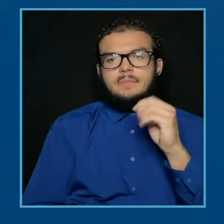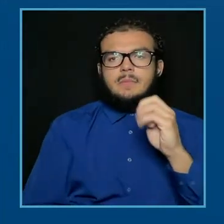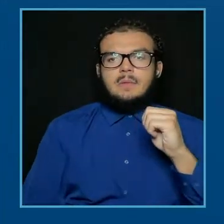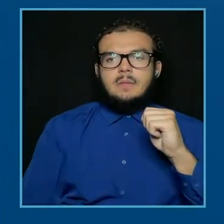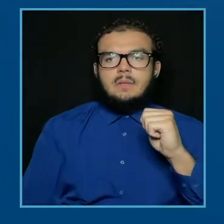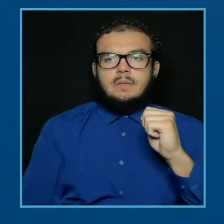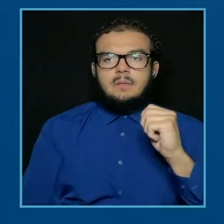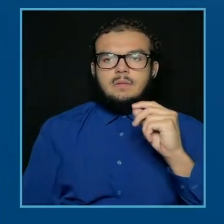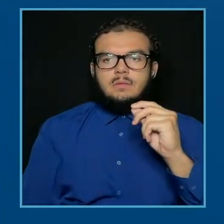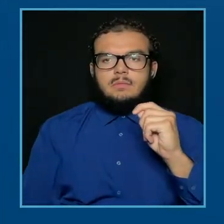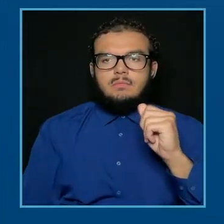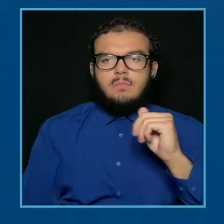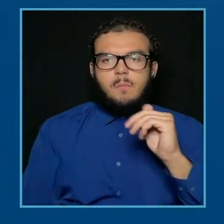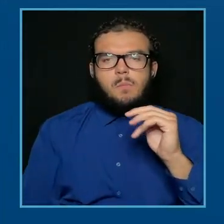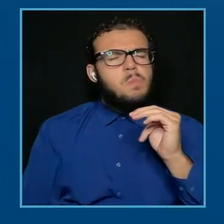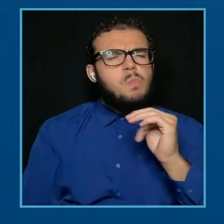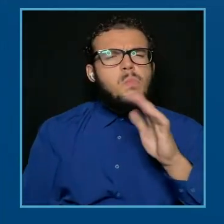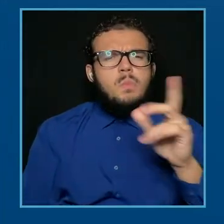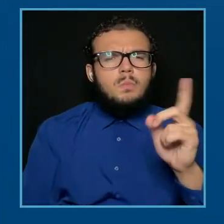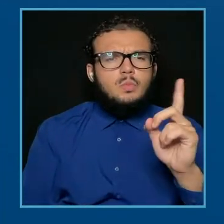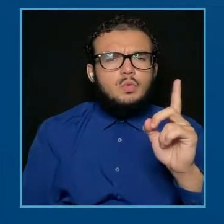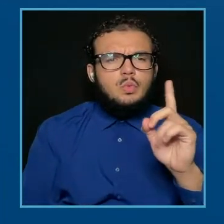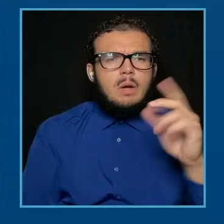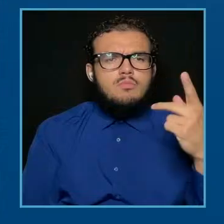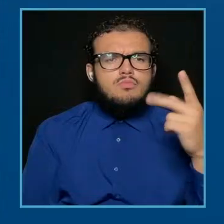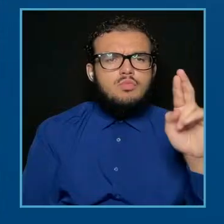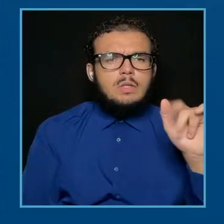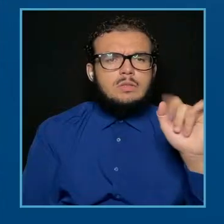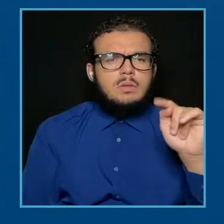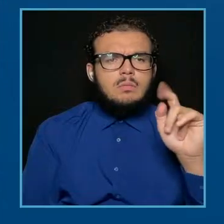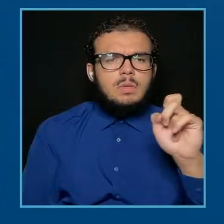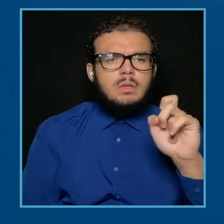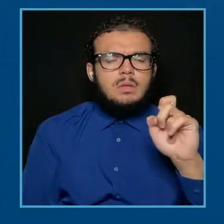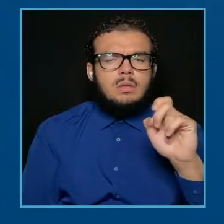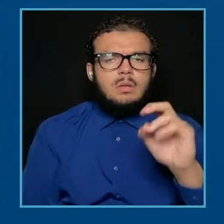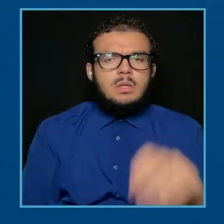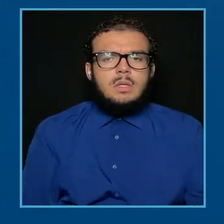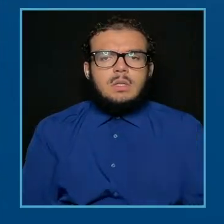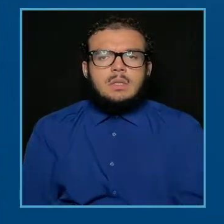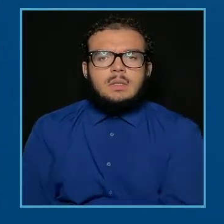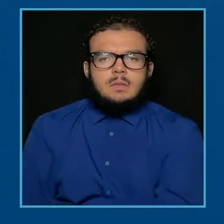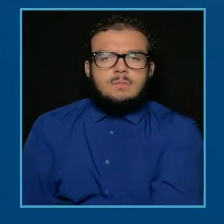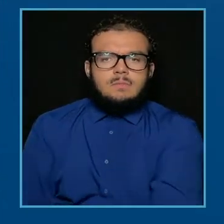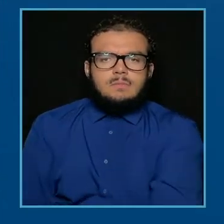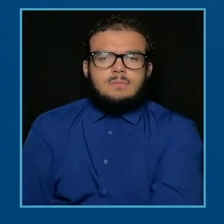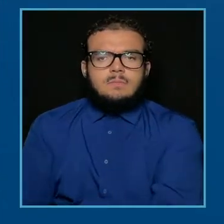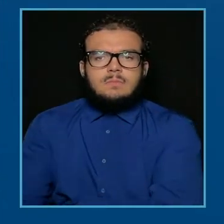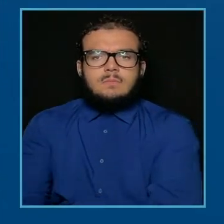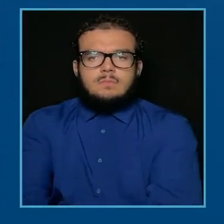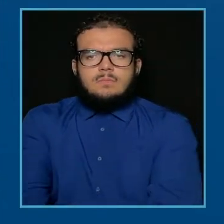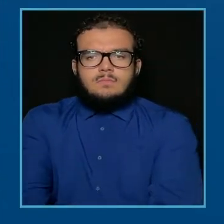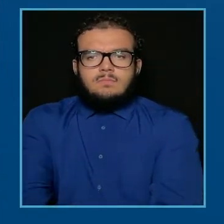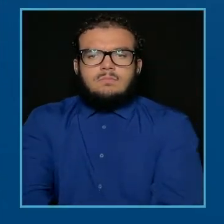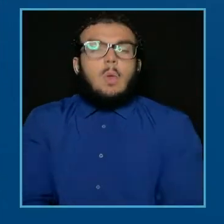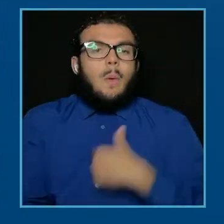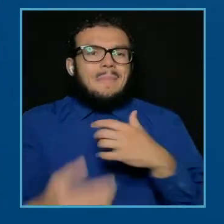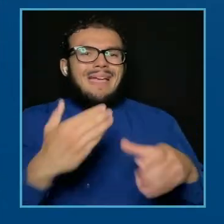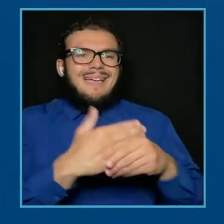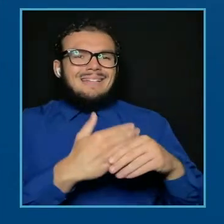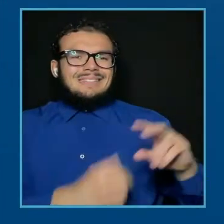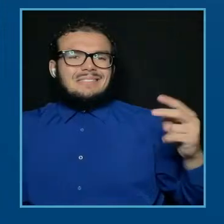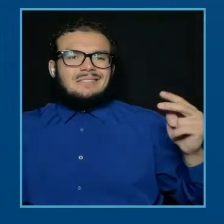Sorry, where is the practicable language? Well, I'm adding it to the second, be it